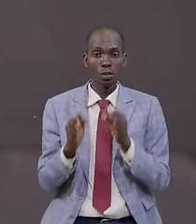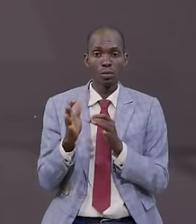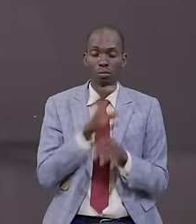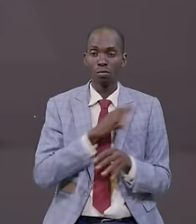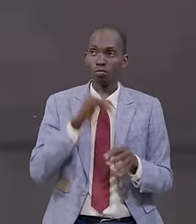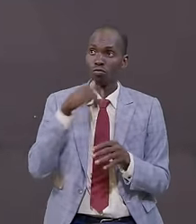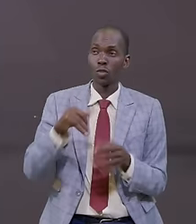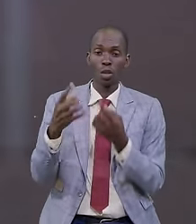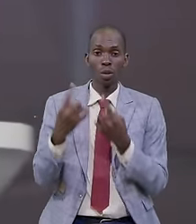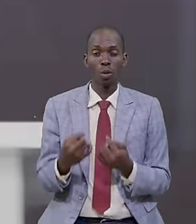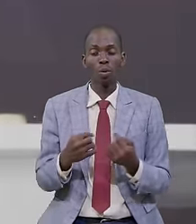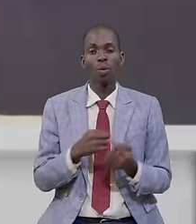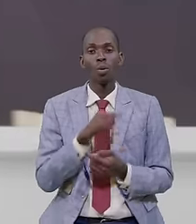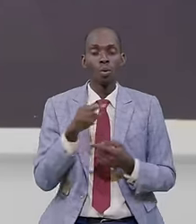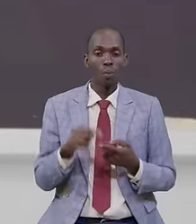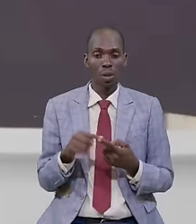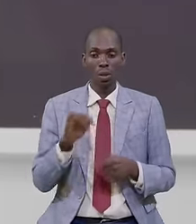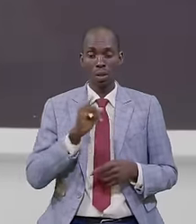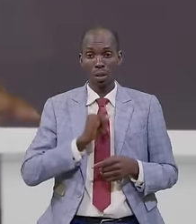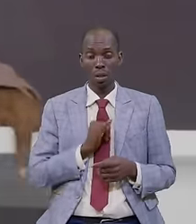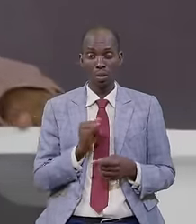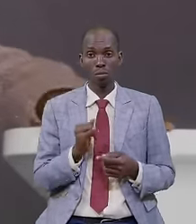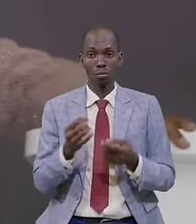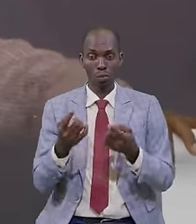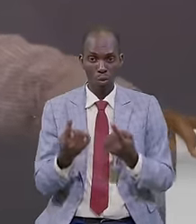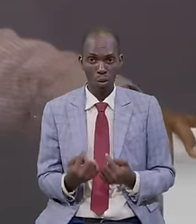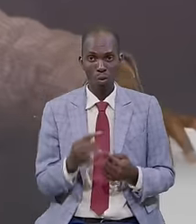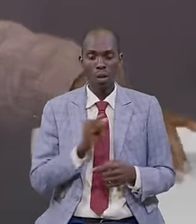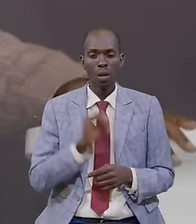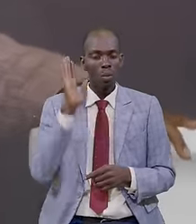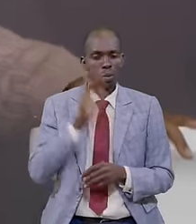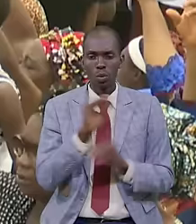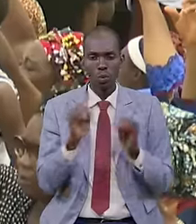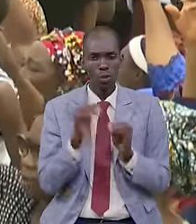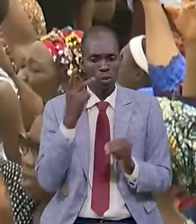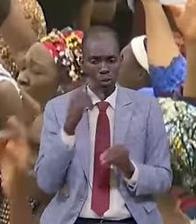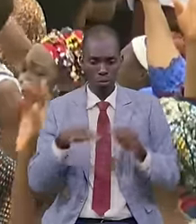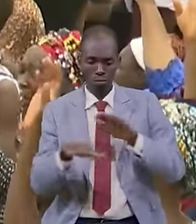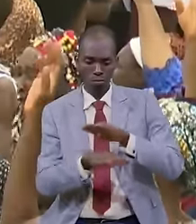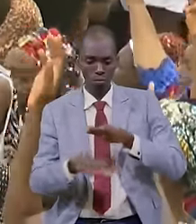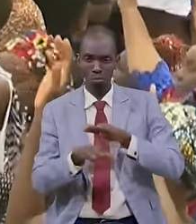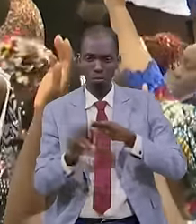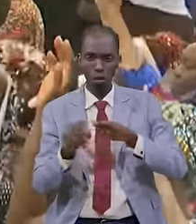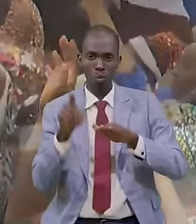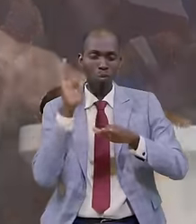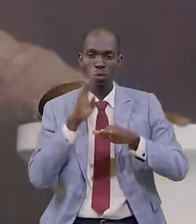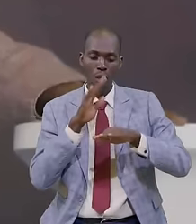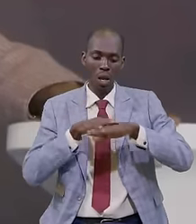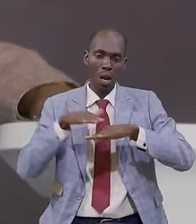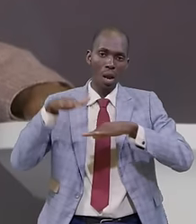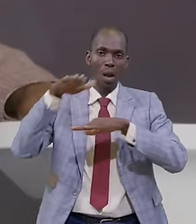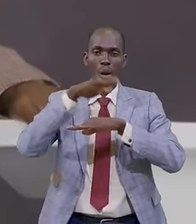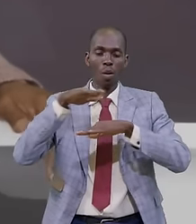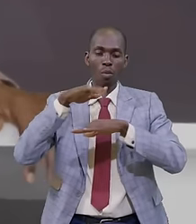around, I'll not see you where you are now. I'll see you up there. Up